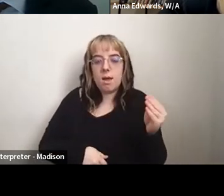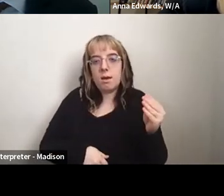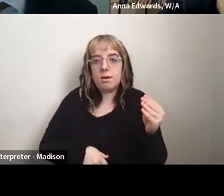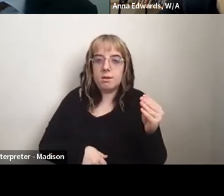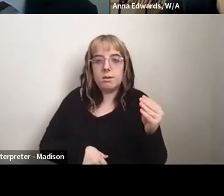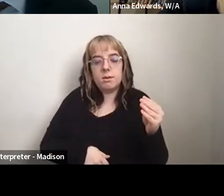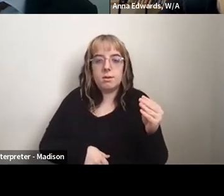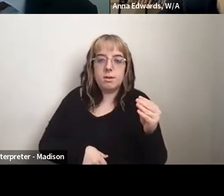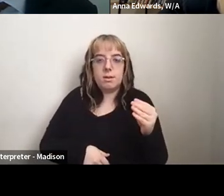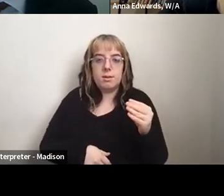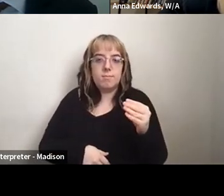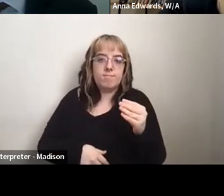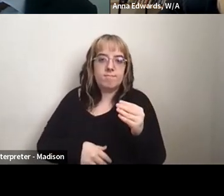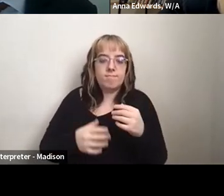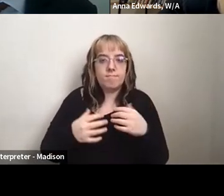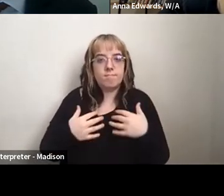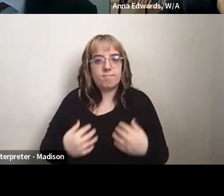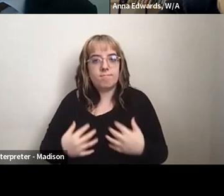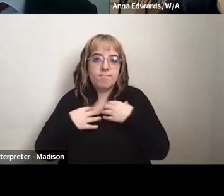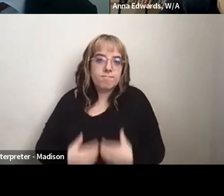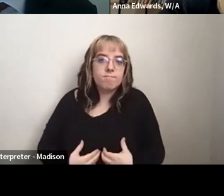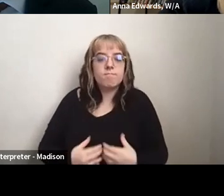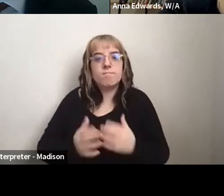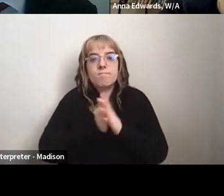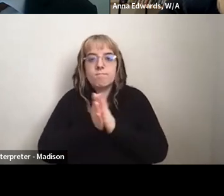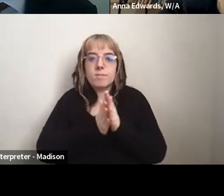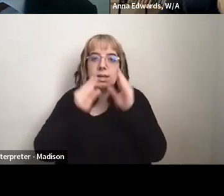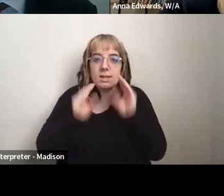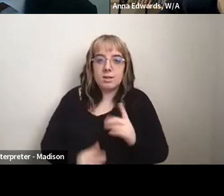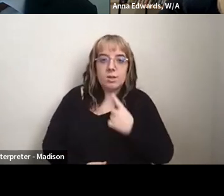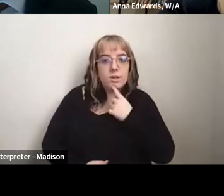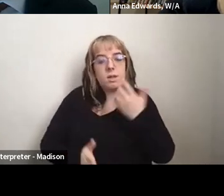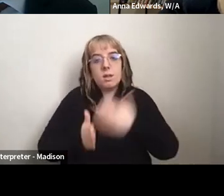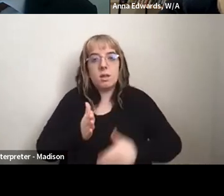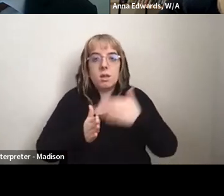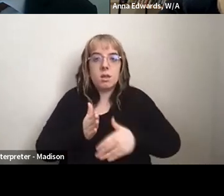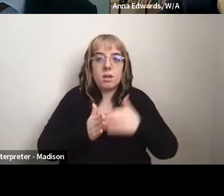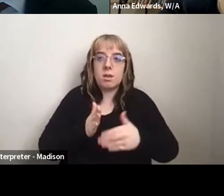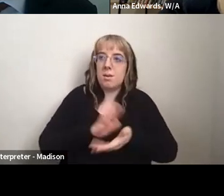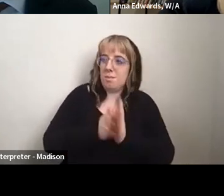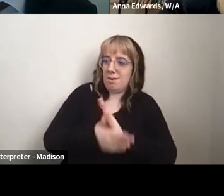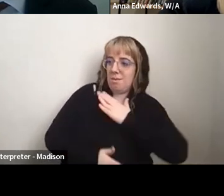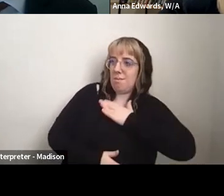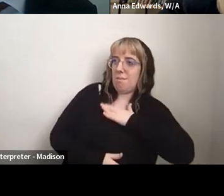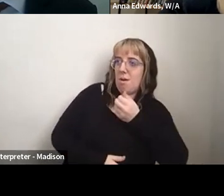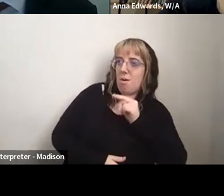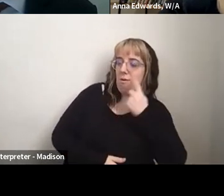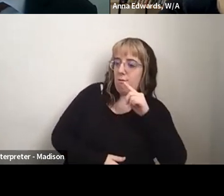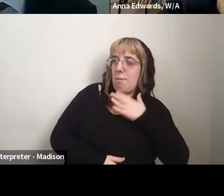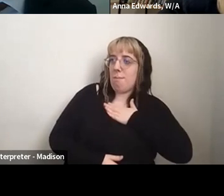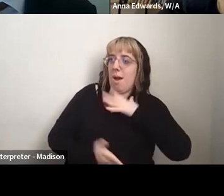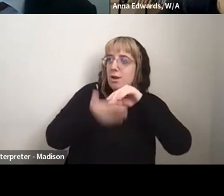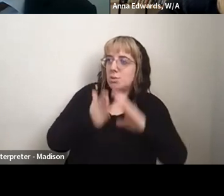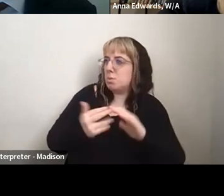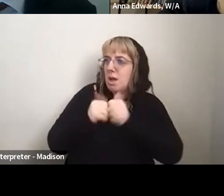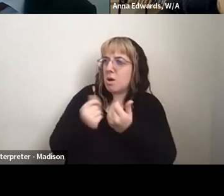the desire, I think, that the teachers voiced was to be able to make it our own for our learners. And how do you do that?